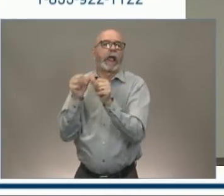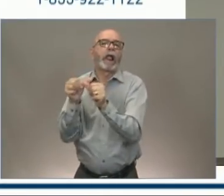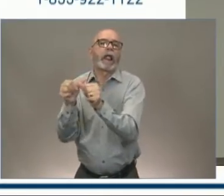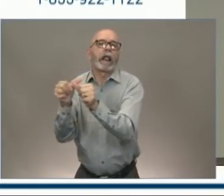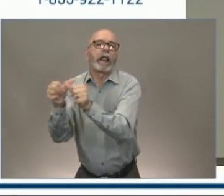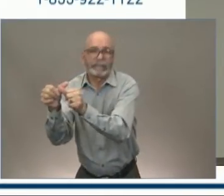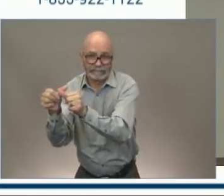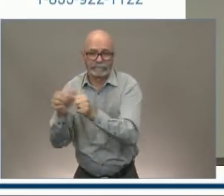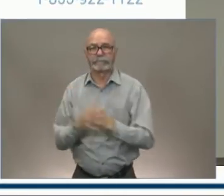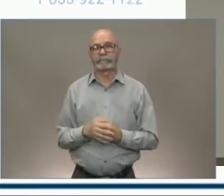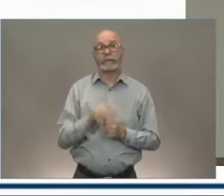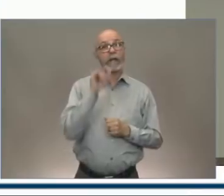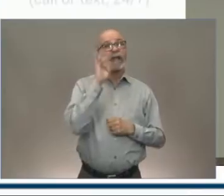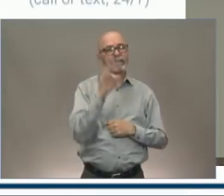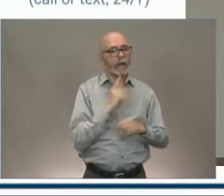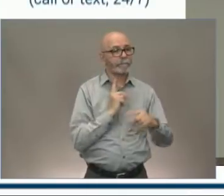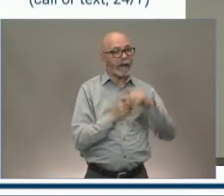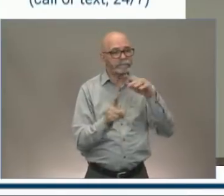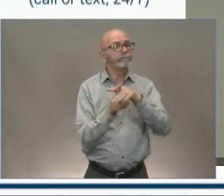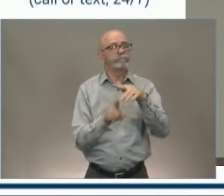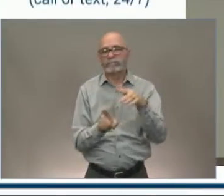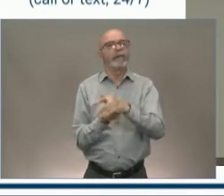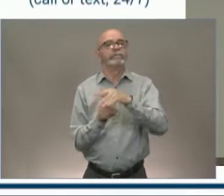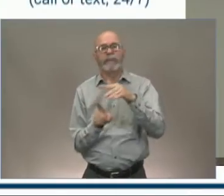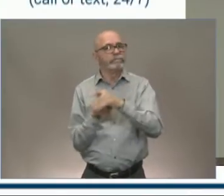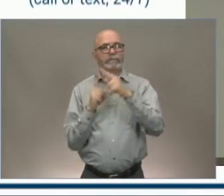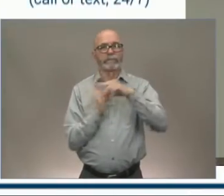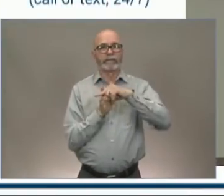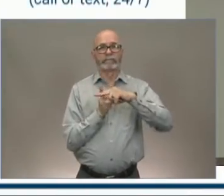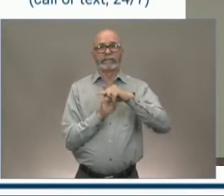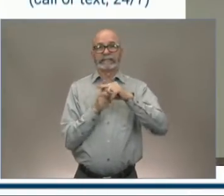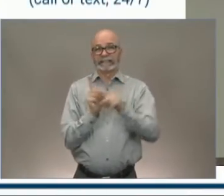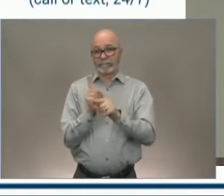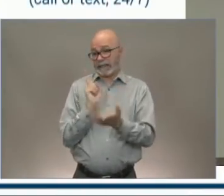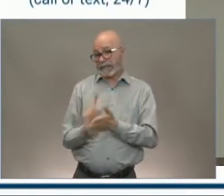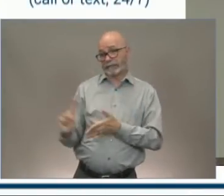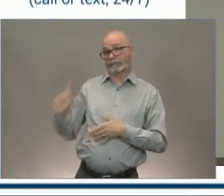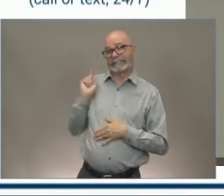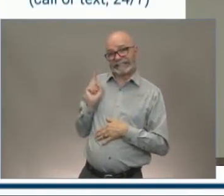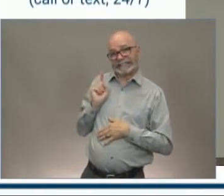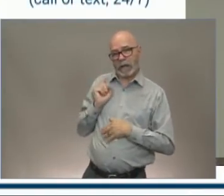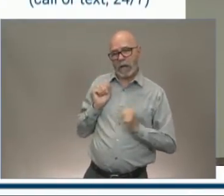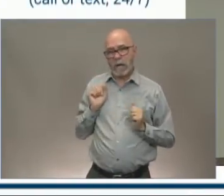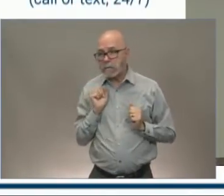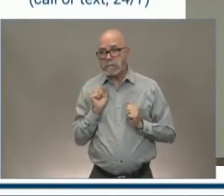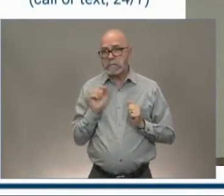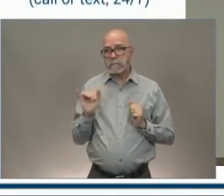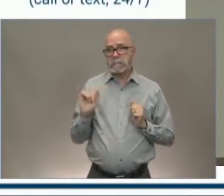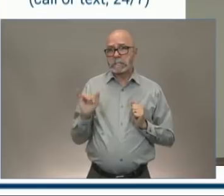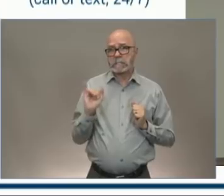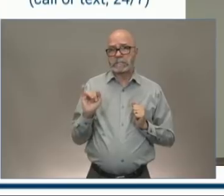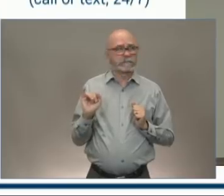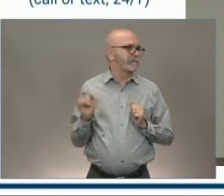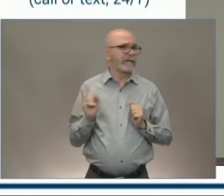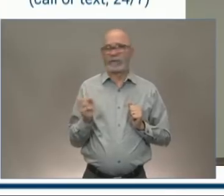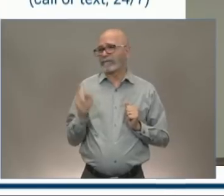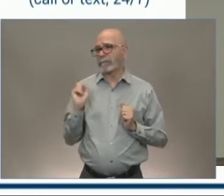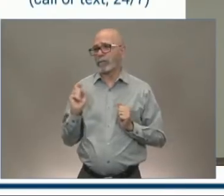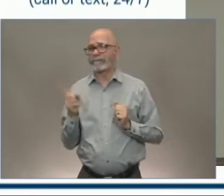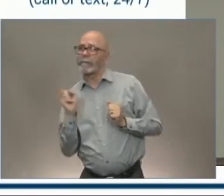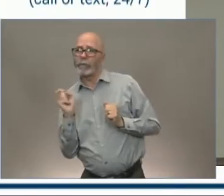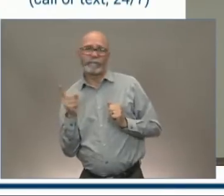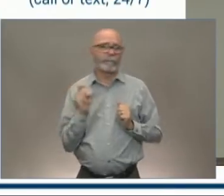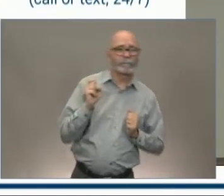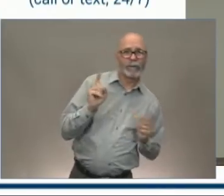positive cases, such as what developed last week, along with no obvious sources of infection and the possibility of an